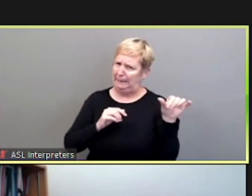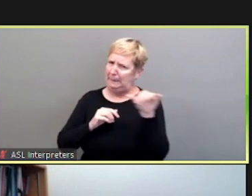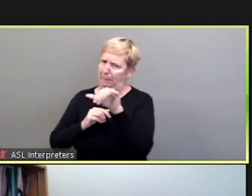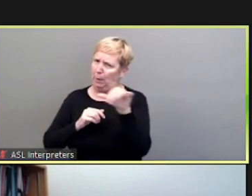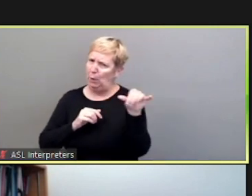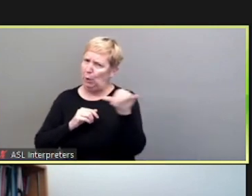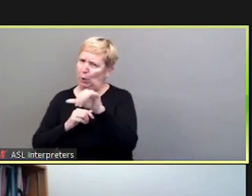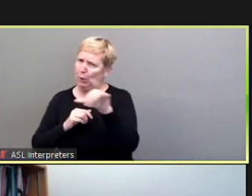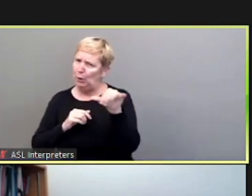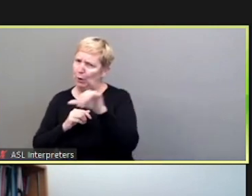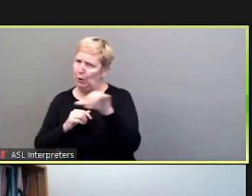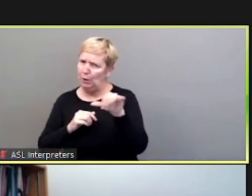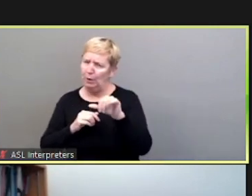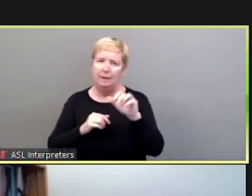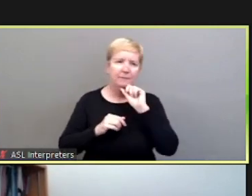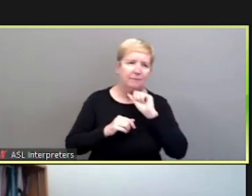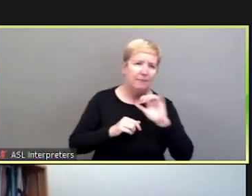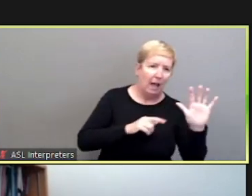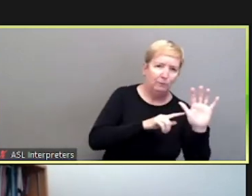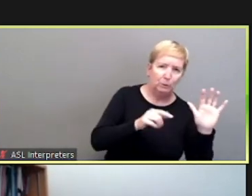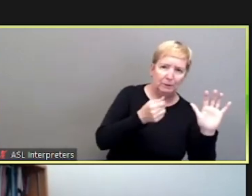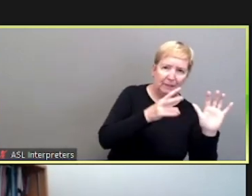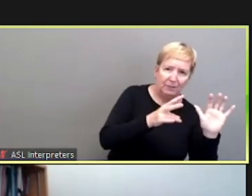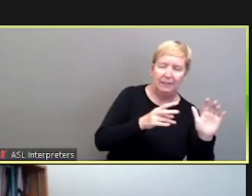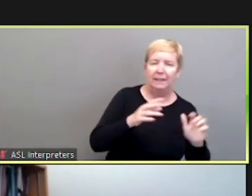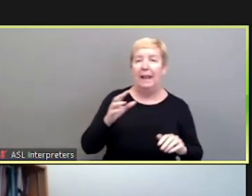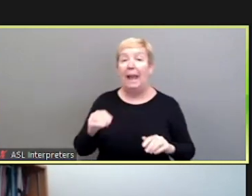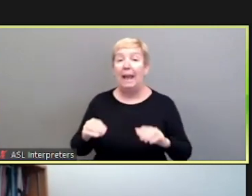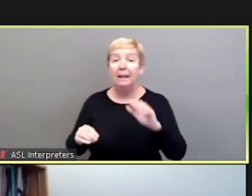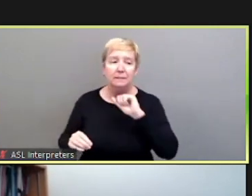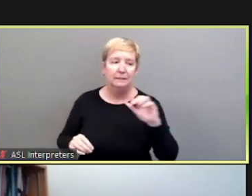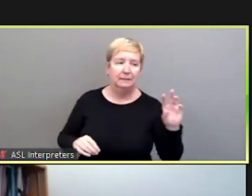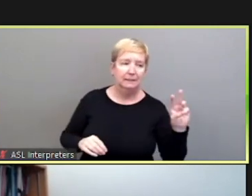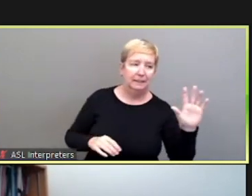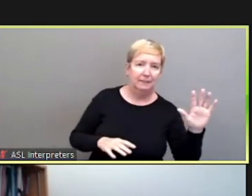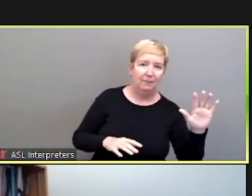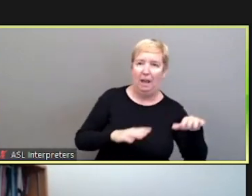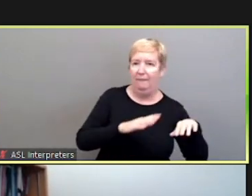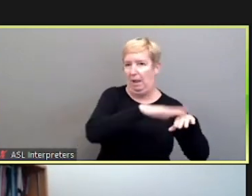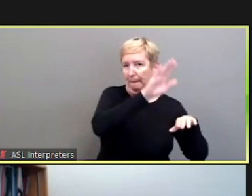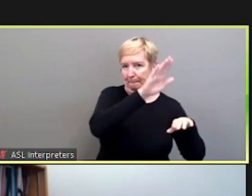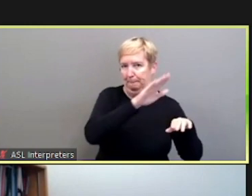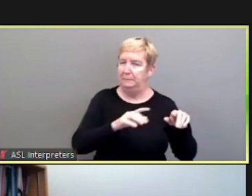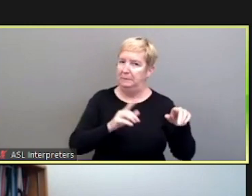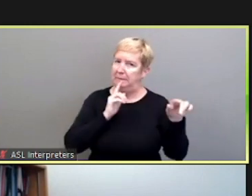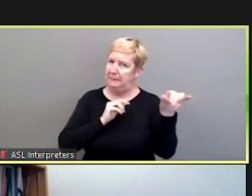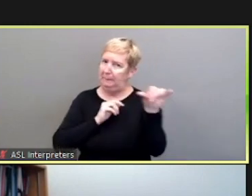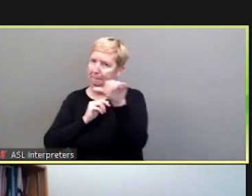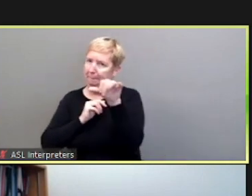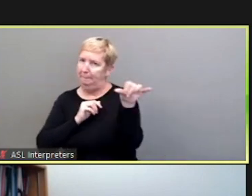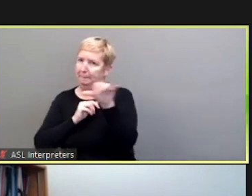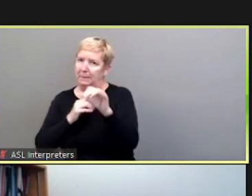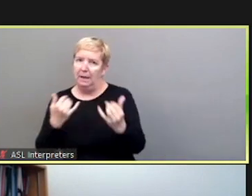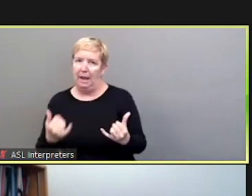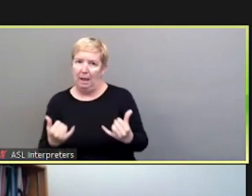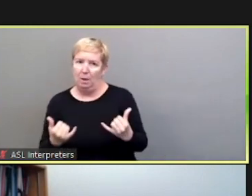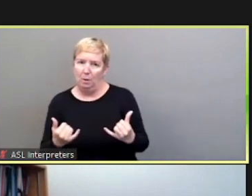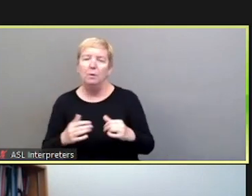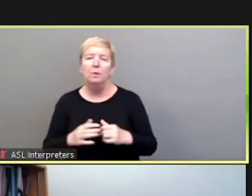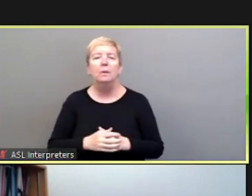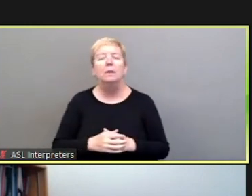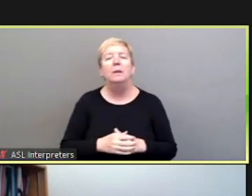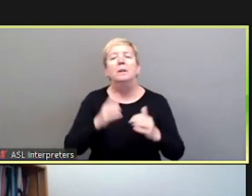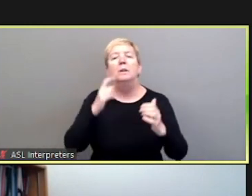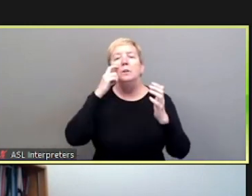to 17-year-olds and then also 65 and over. So very similar case rates. And then you can see